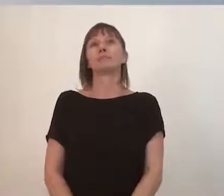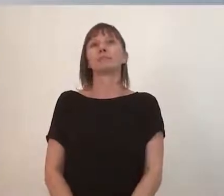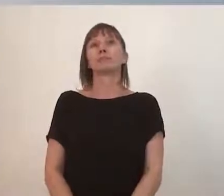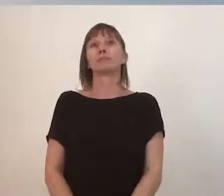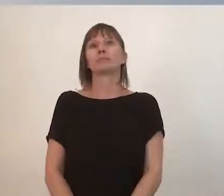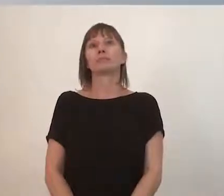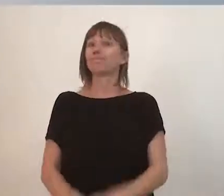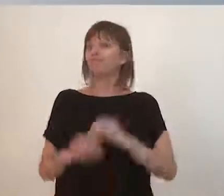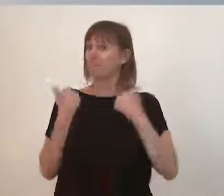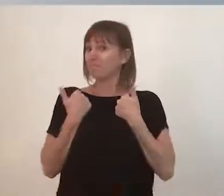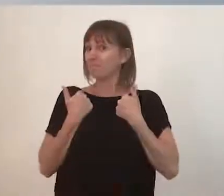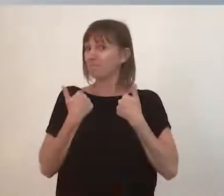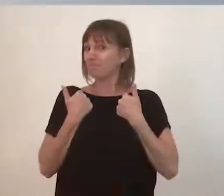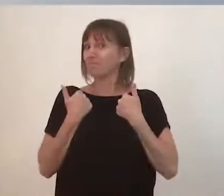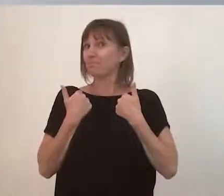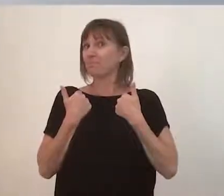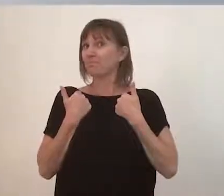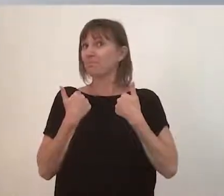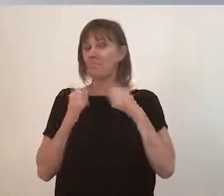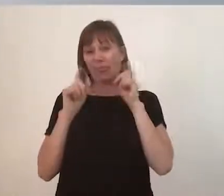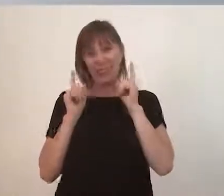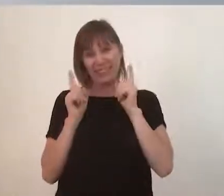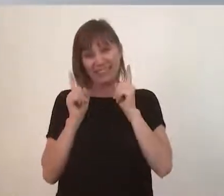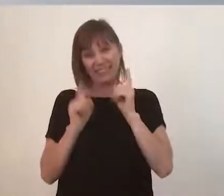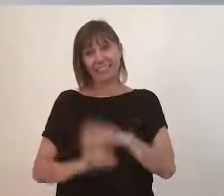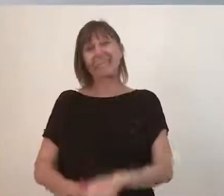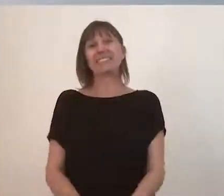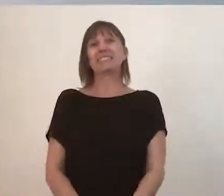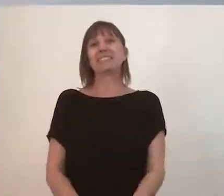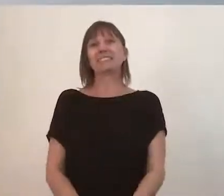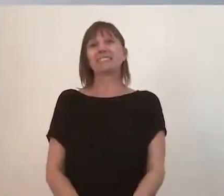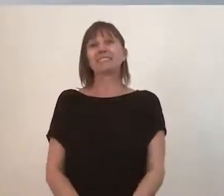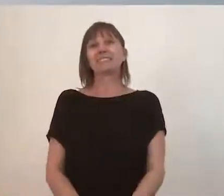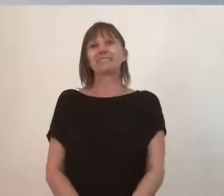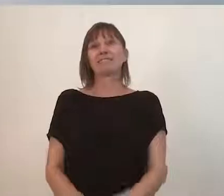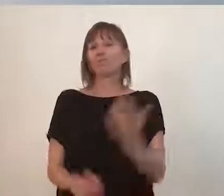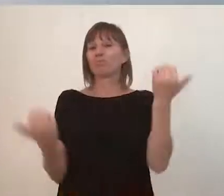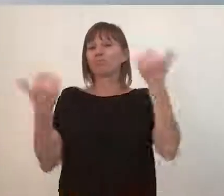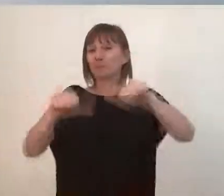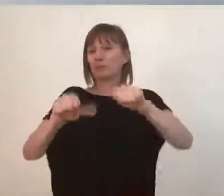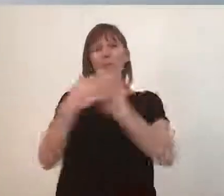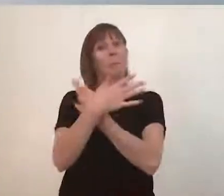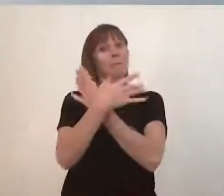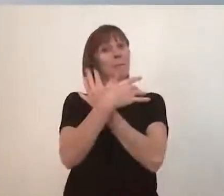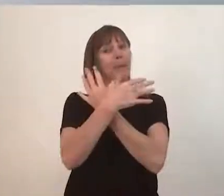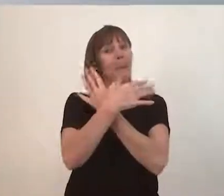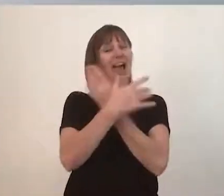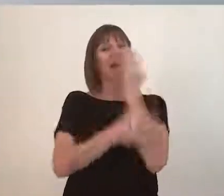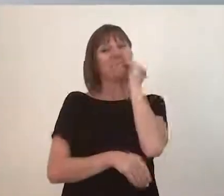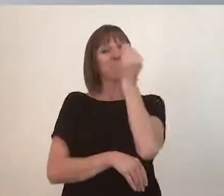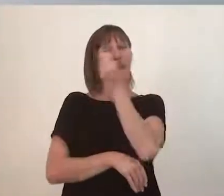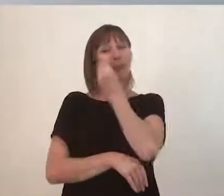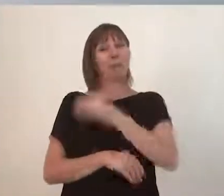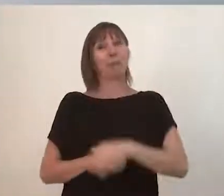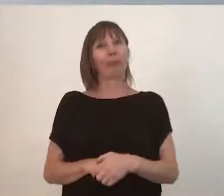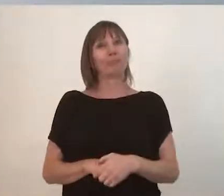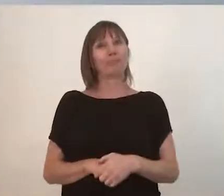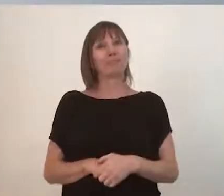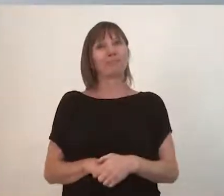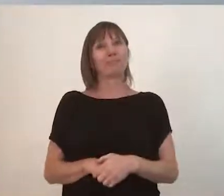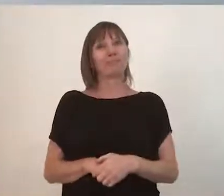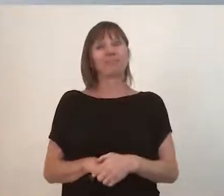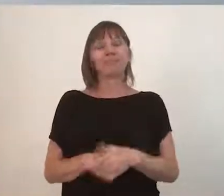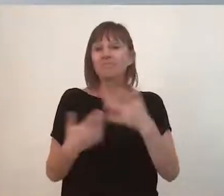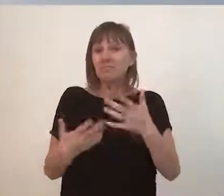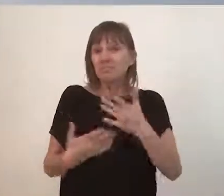Okay, this is it. this is it. This is the completed